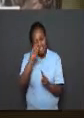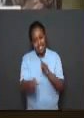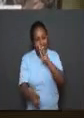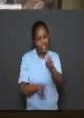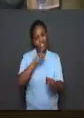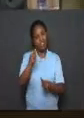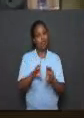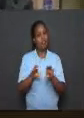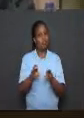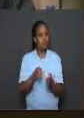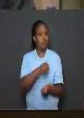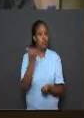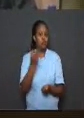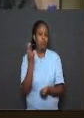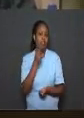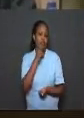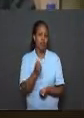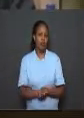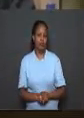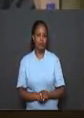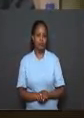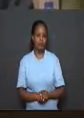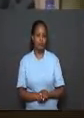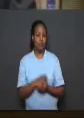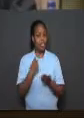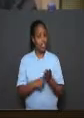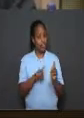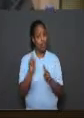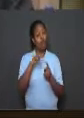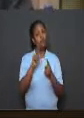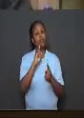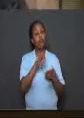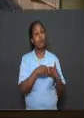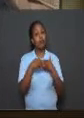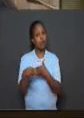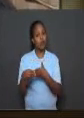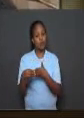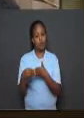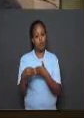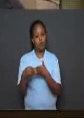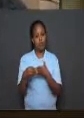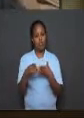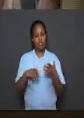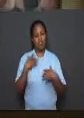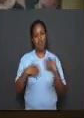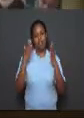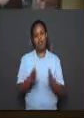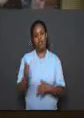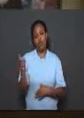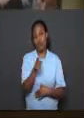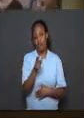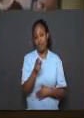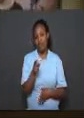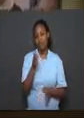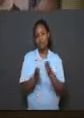cross-examination, and so on. This would lead to a prejudiced justice system,